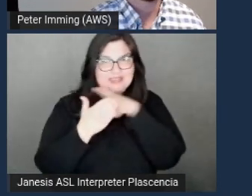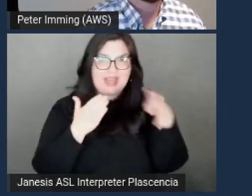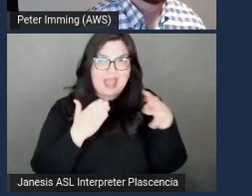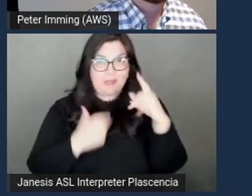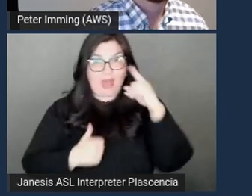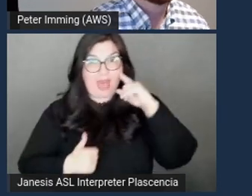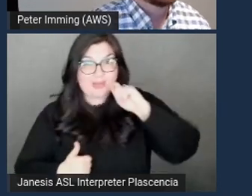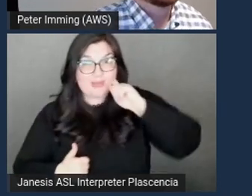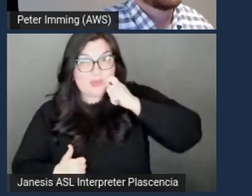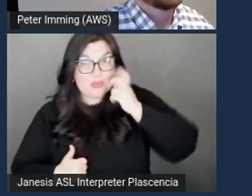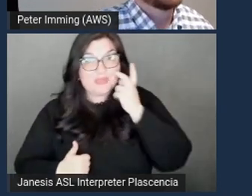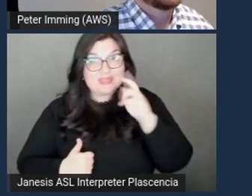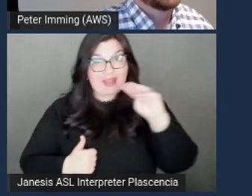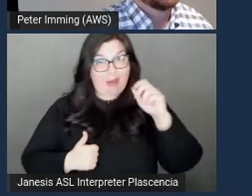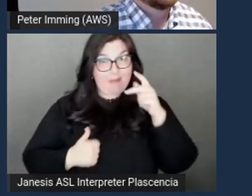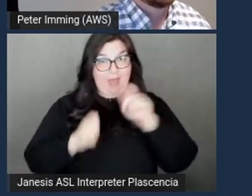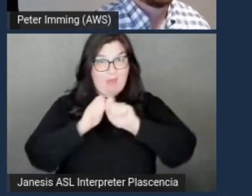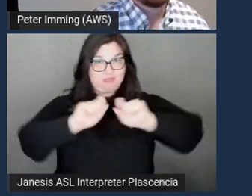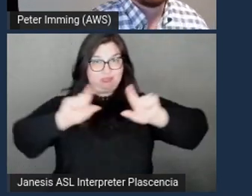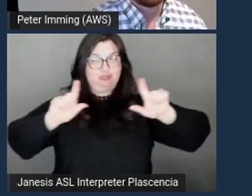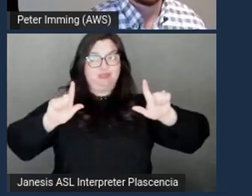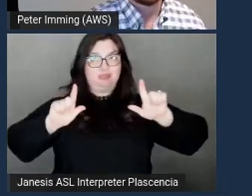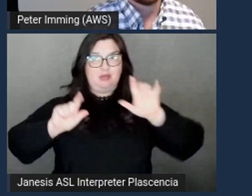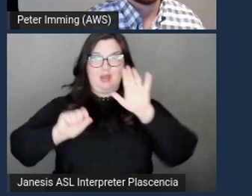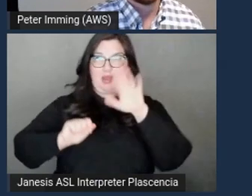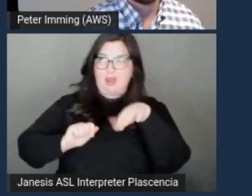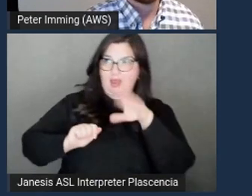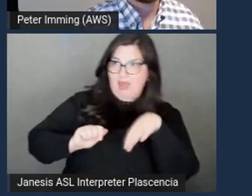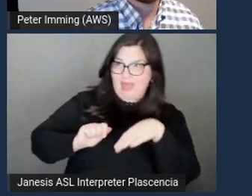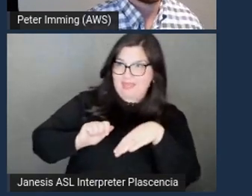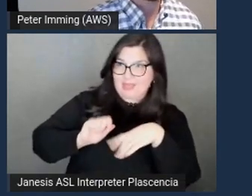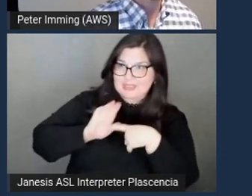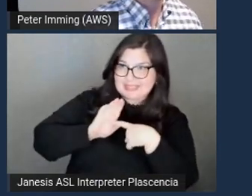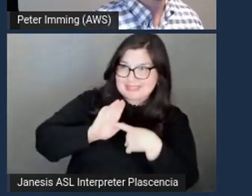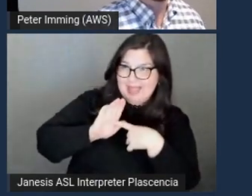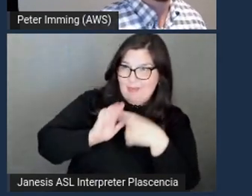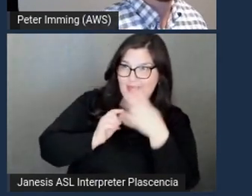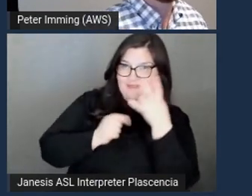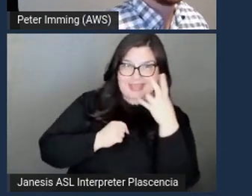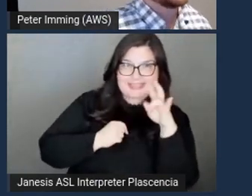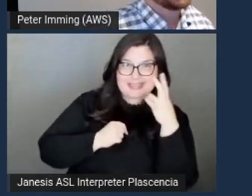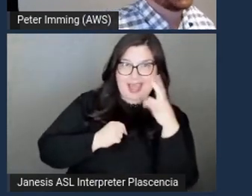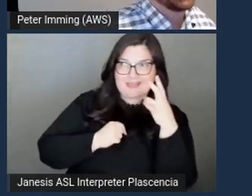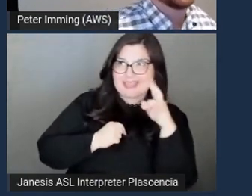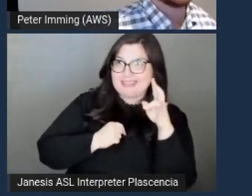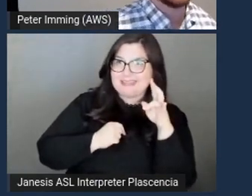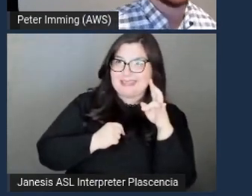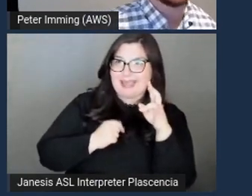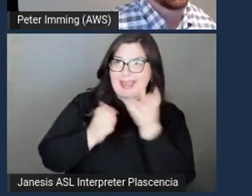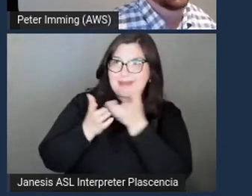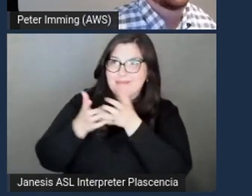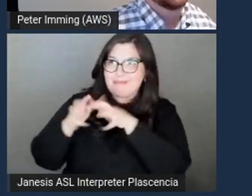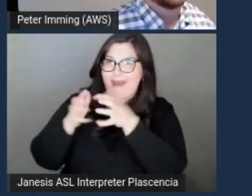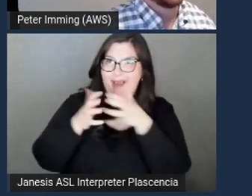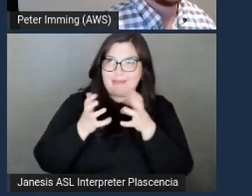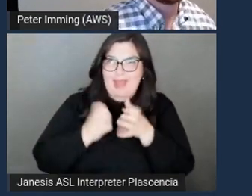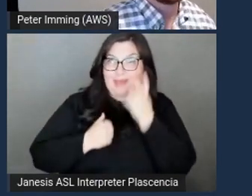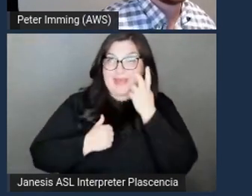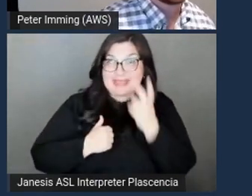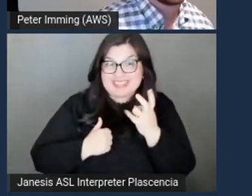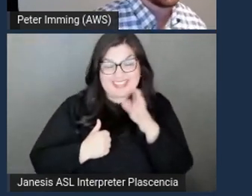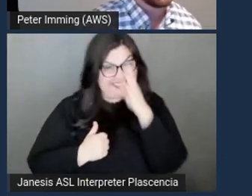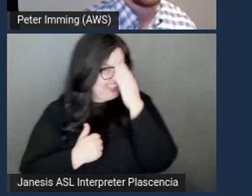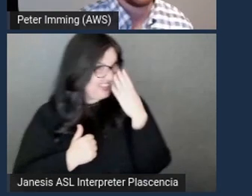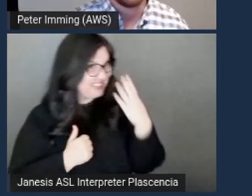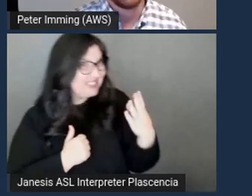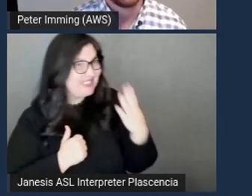map. Is there an example of the 17 buckets? Can we see that? I do. Do you want to see that? It looks a little crazy. So